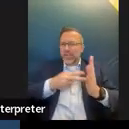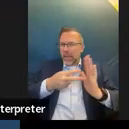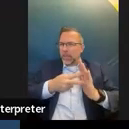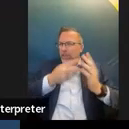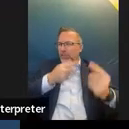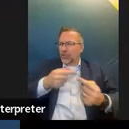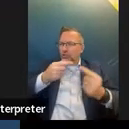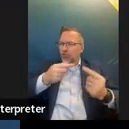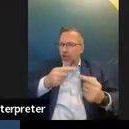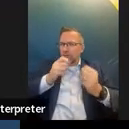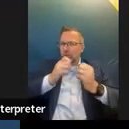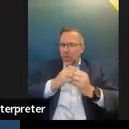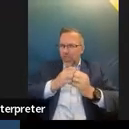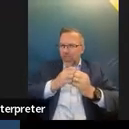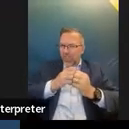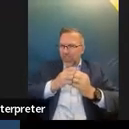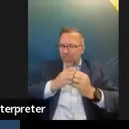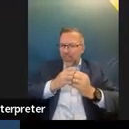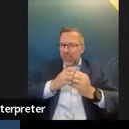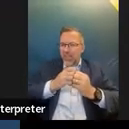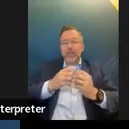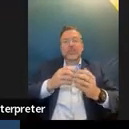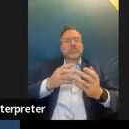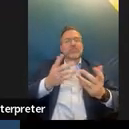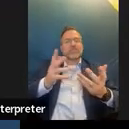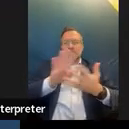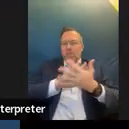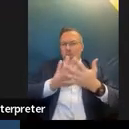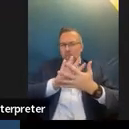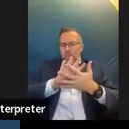no baseline data there. The second one,